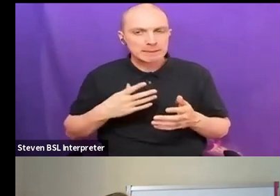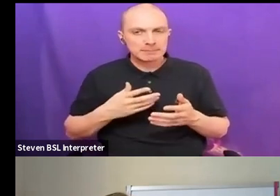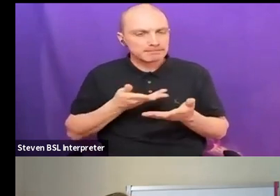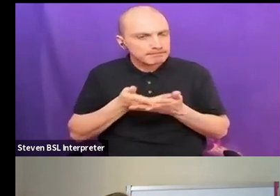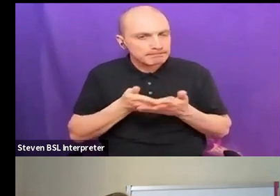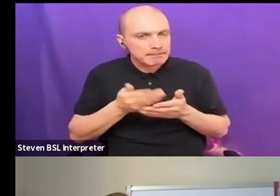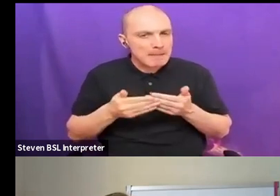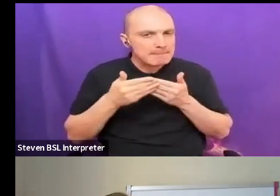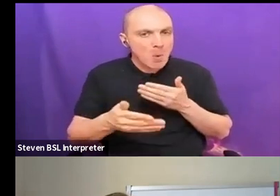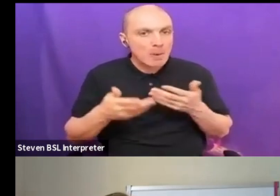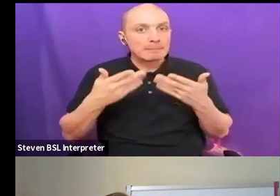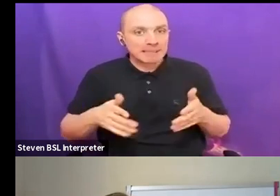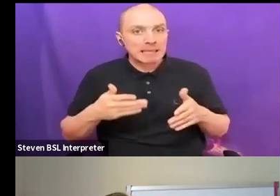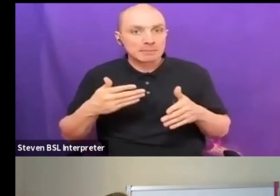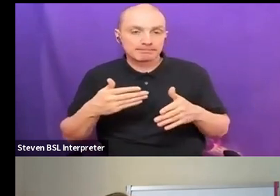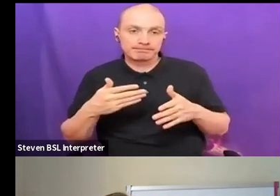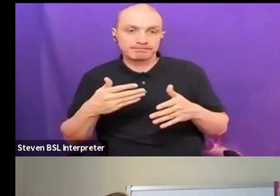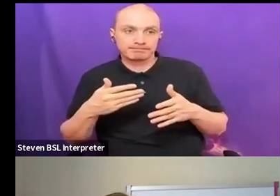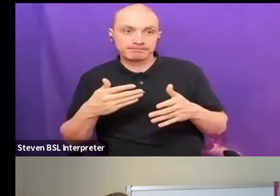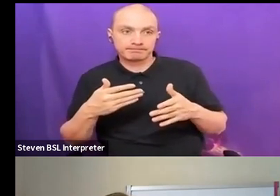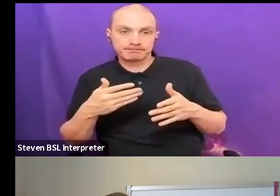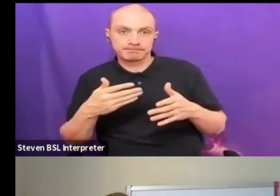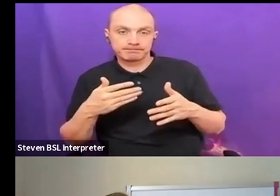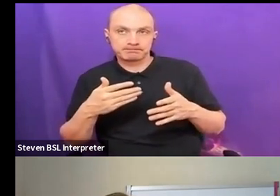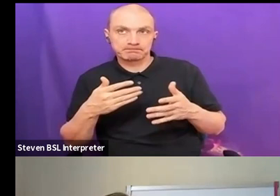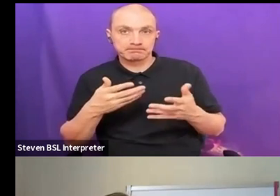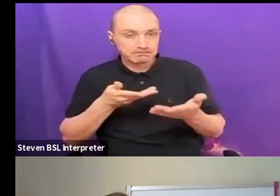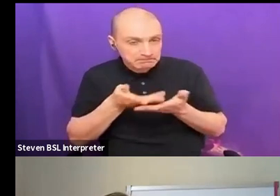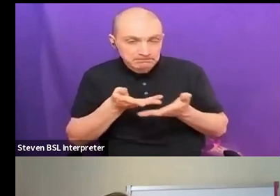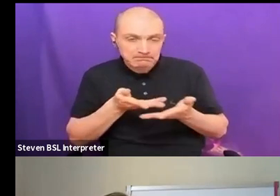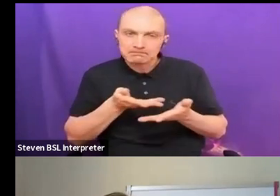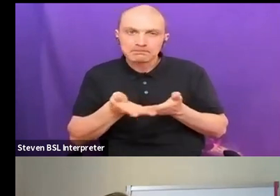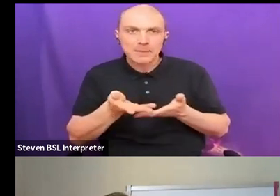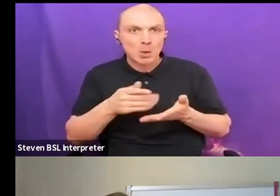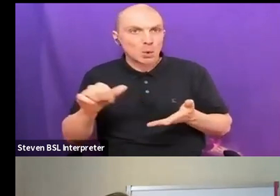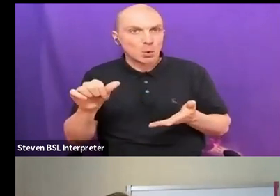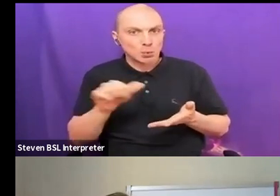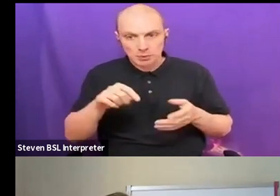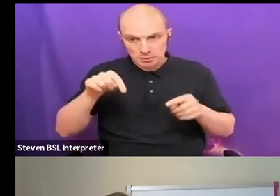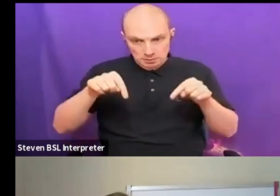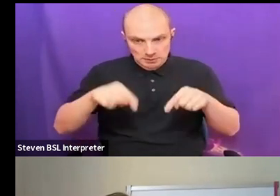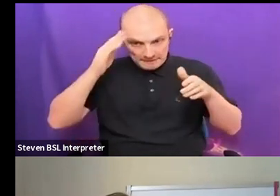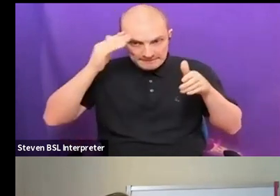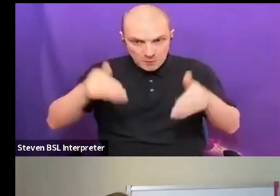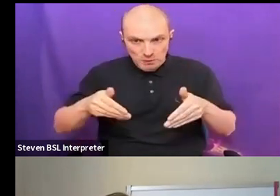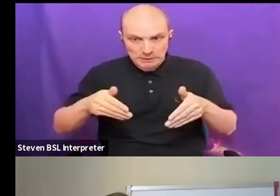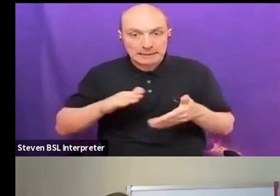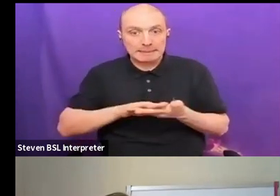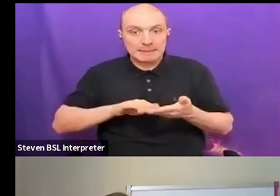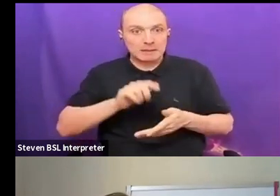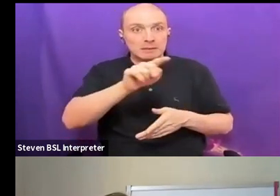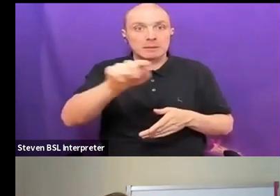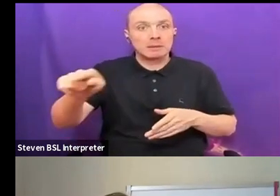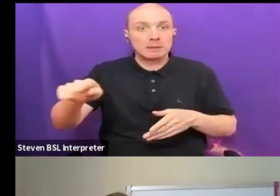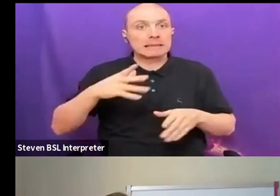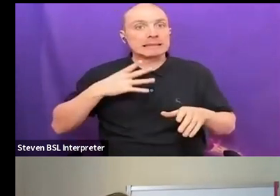and are the things that we need to stop doing if we're going to deliver 20-minute neighbourhoods, and not just deliver 20-minute neighbourhoods, but address the